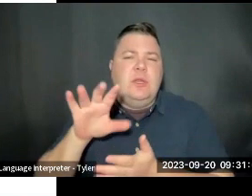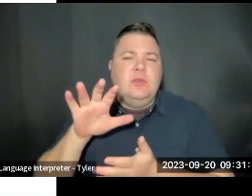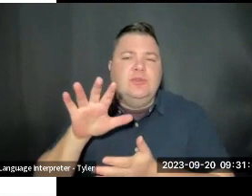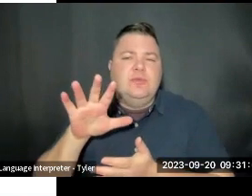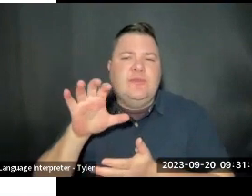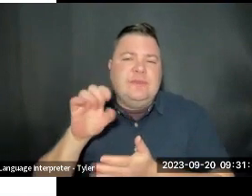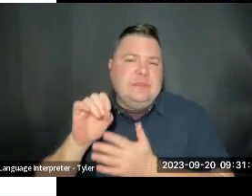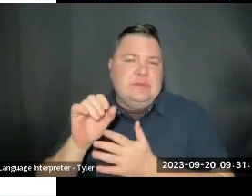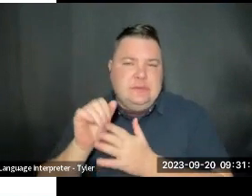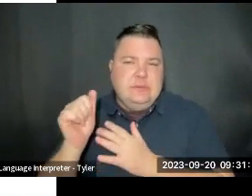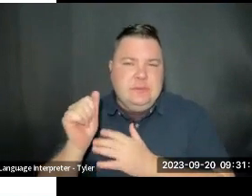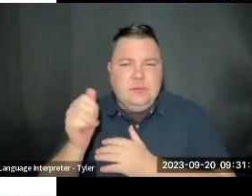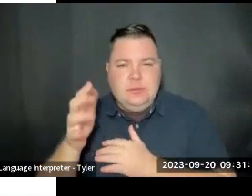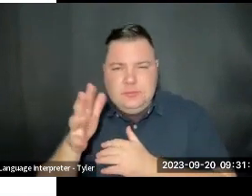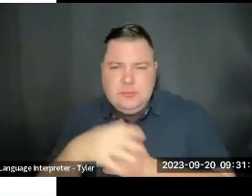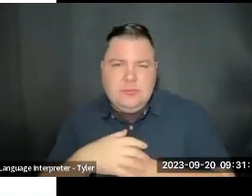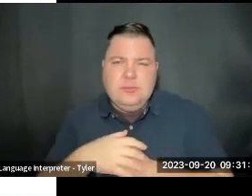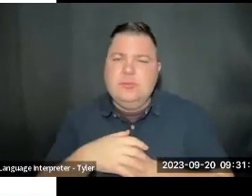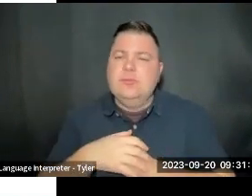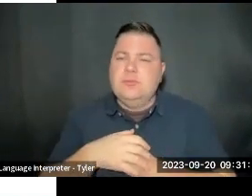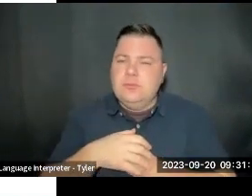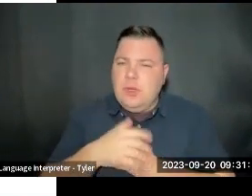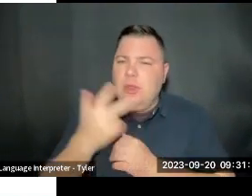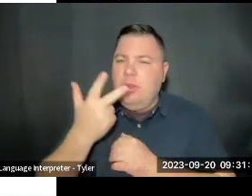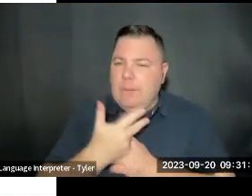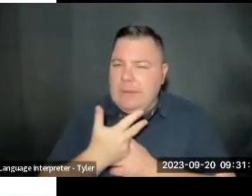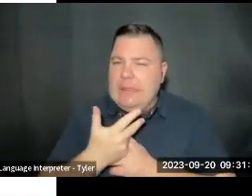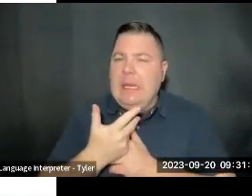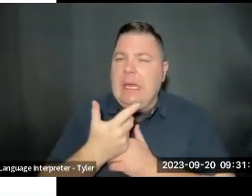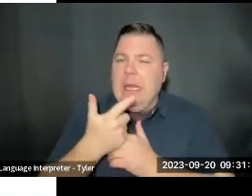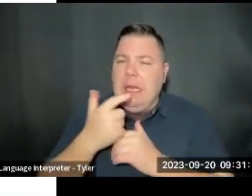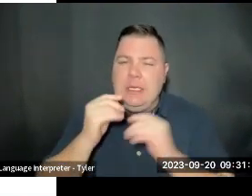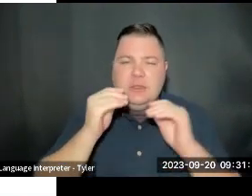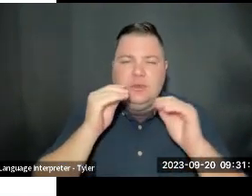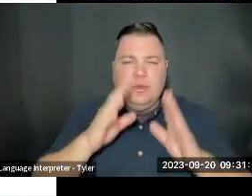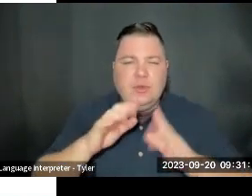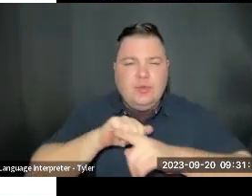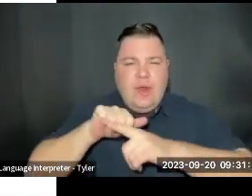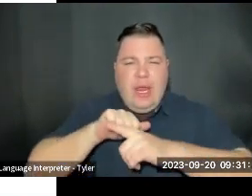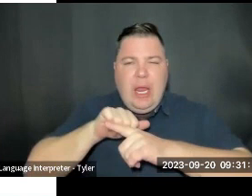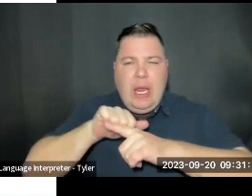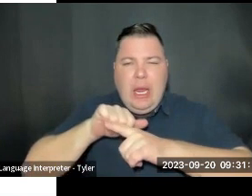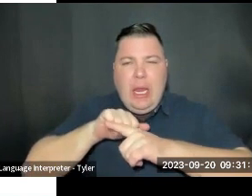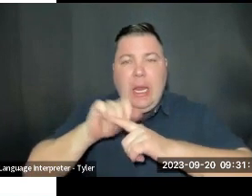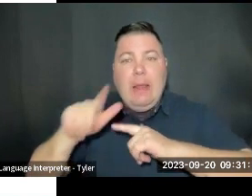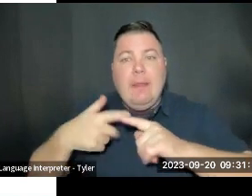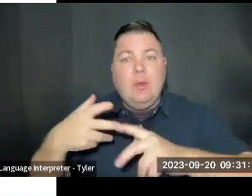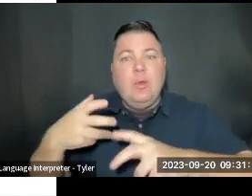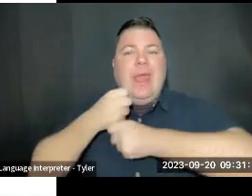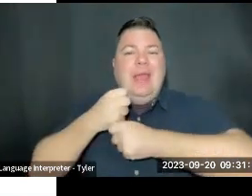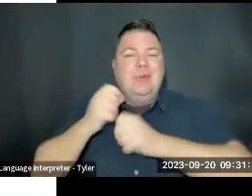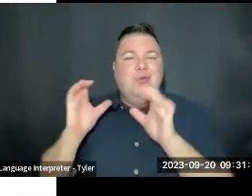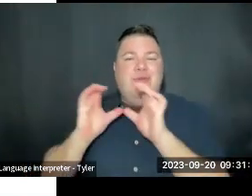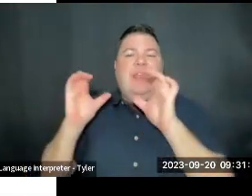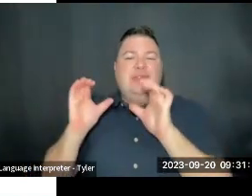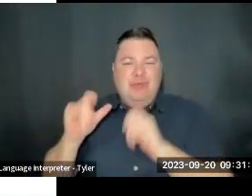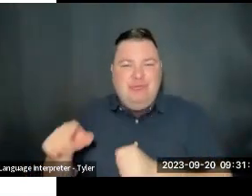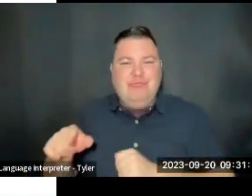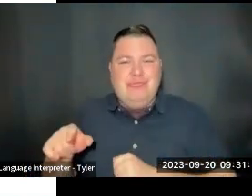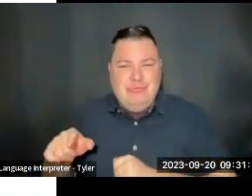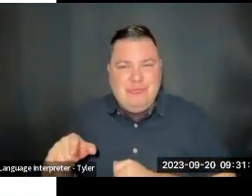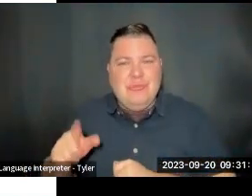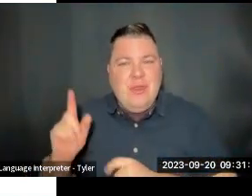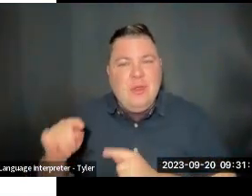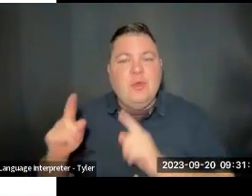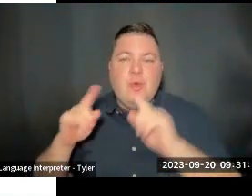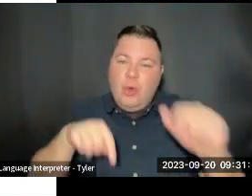$1,800. You go through a 3-day instructor training, and then you're certified to go and deliver this mental health